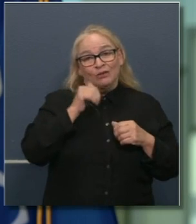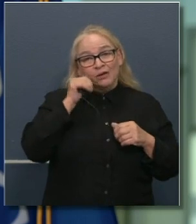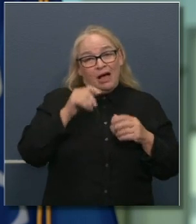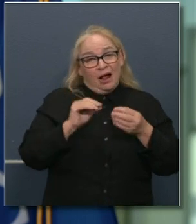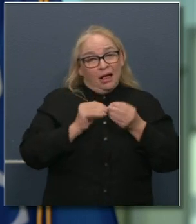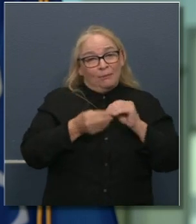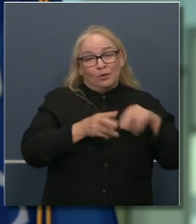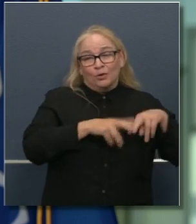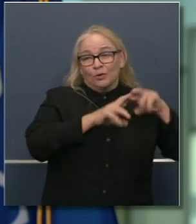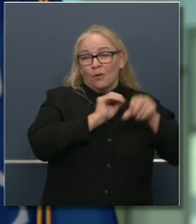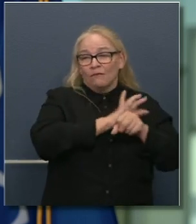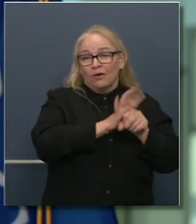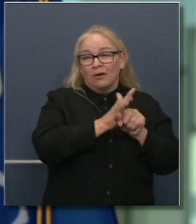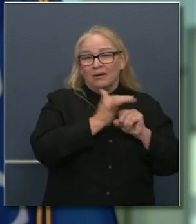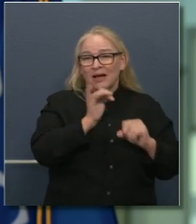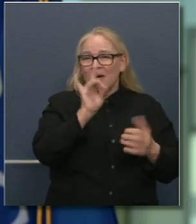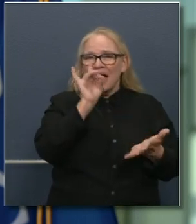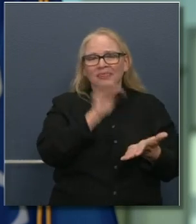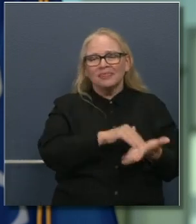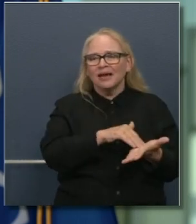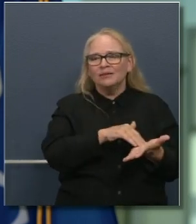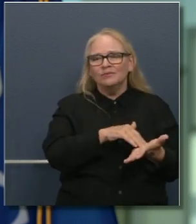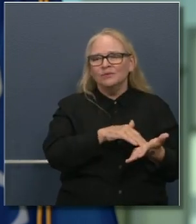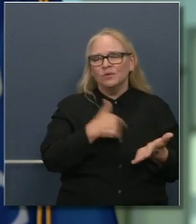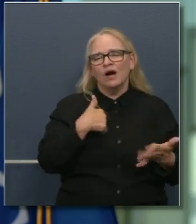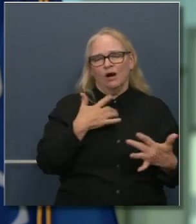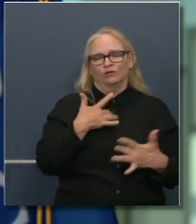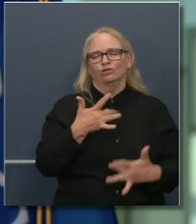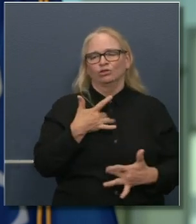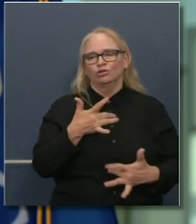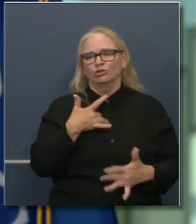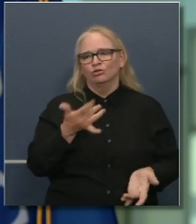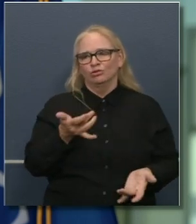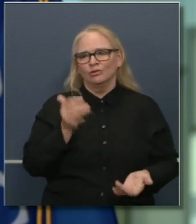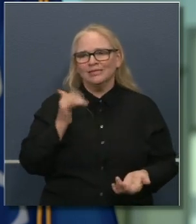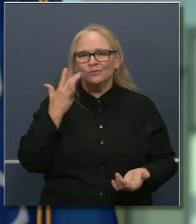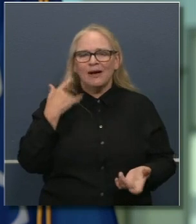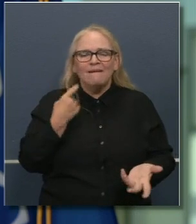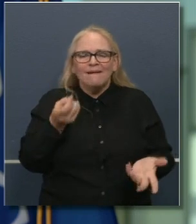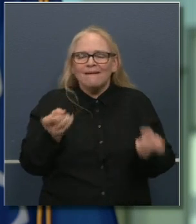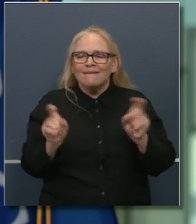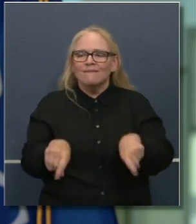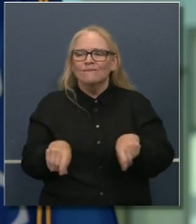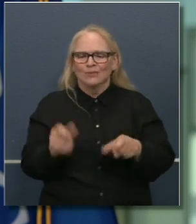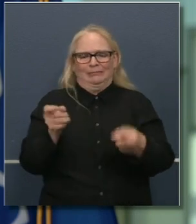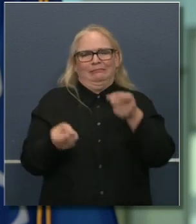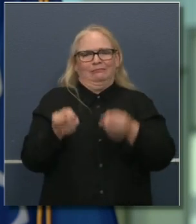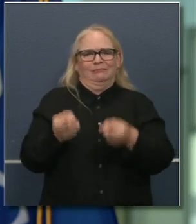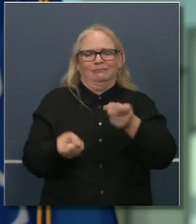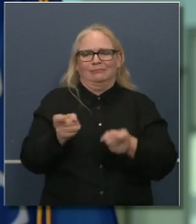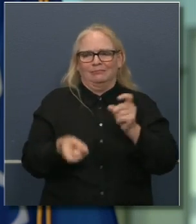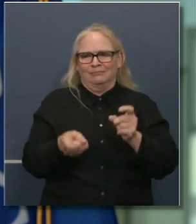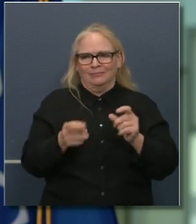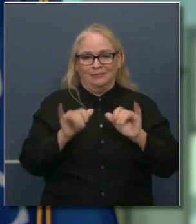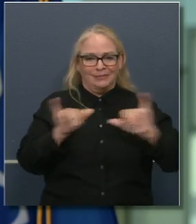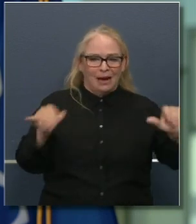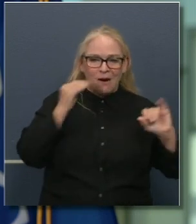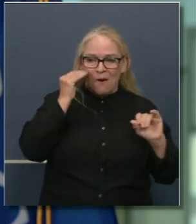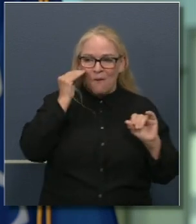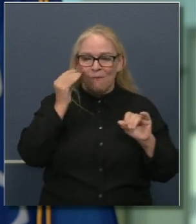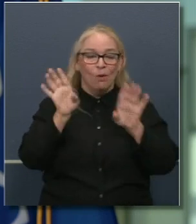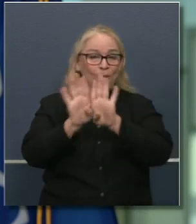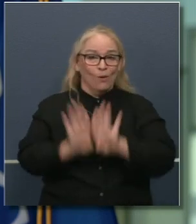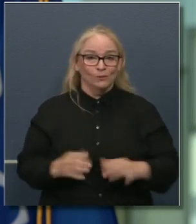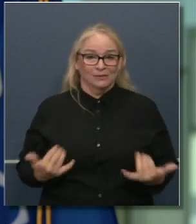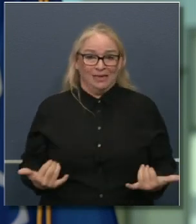case numbers are of concern. And that's why we moved forward with modifications to our stay-at-home order, added more of these counties